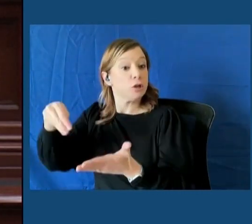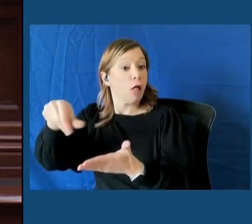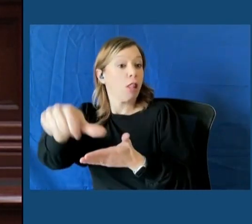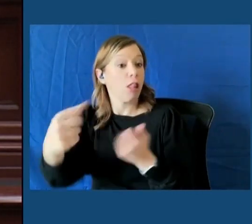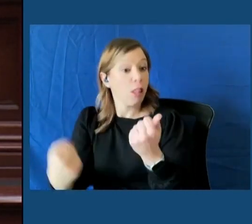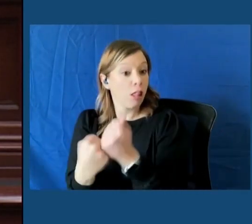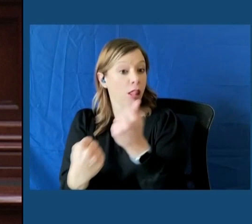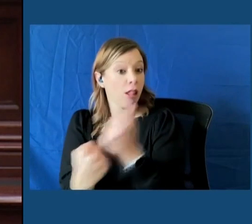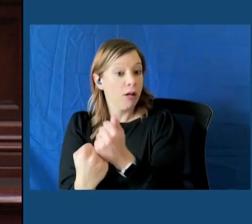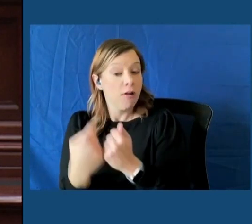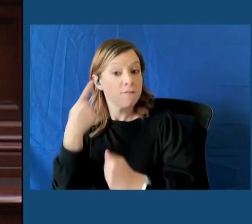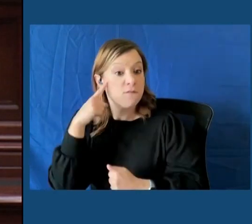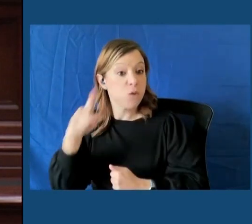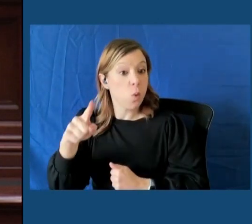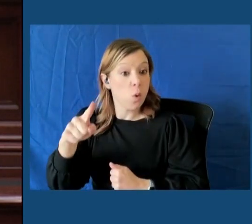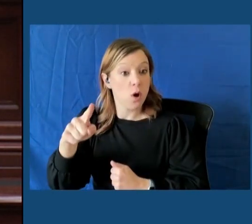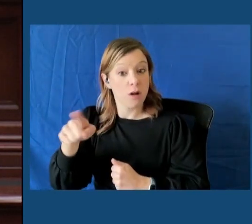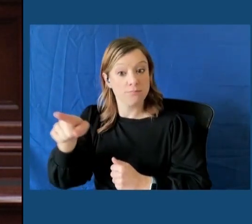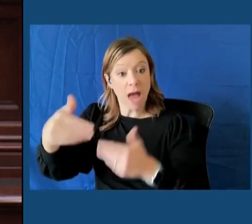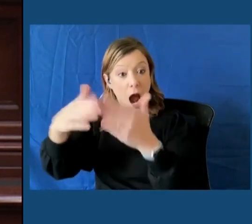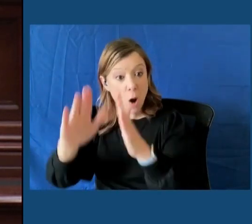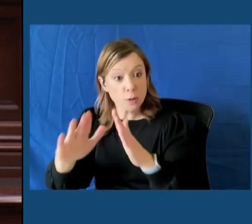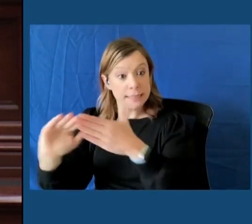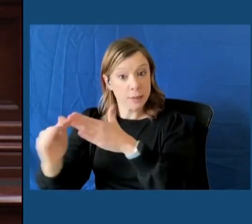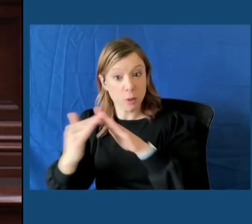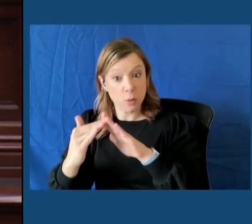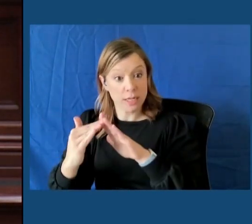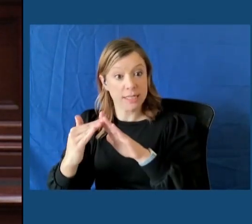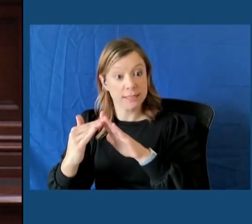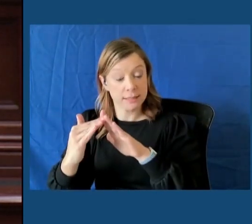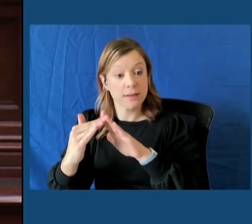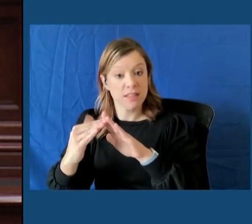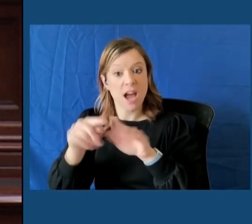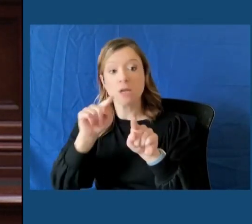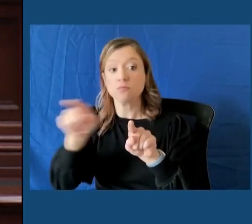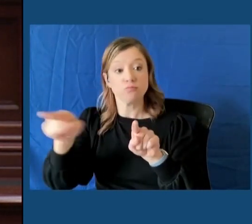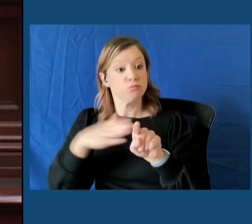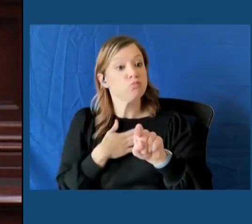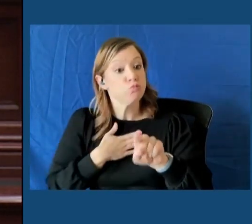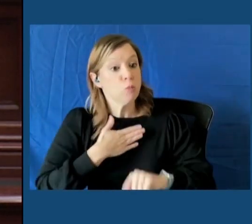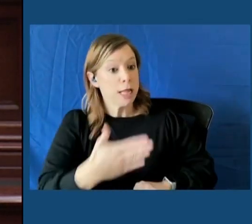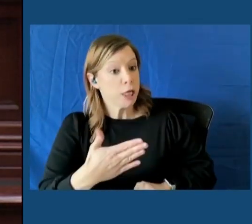for pro-housing communities that demonstrate a willingness to build.